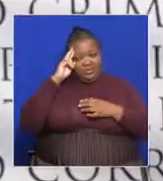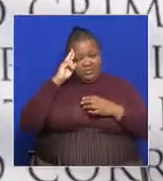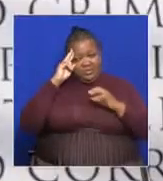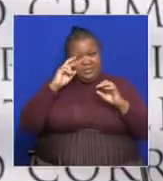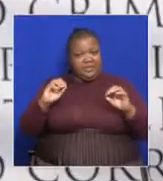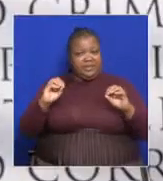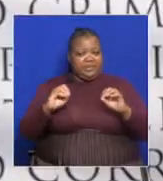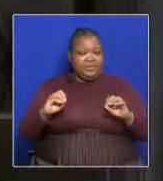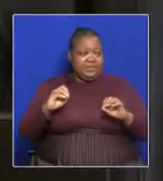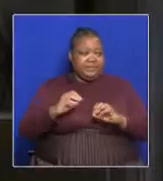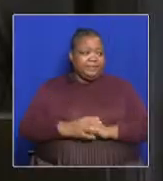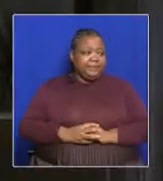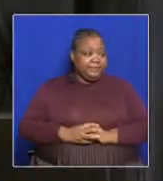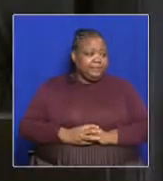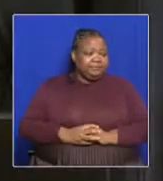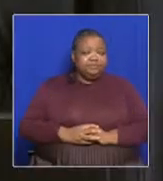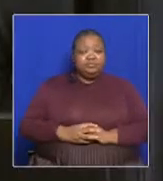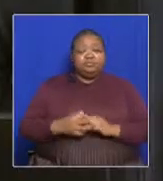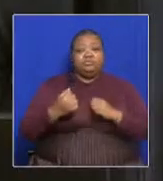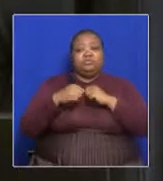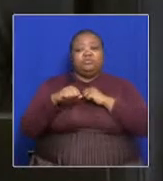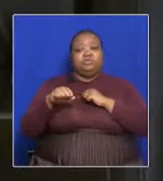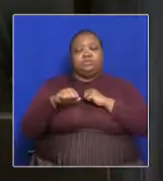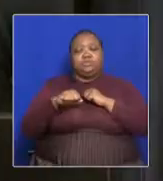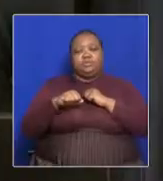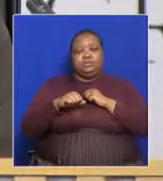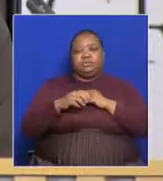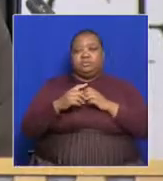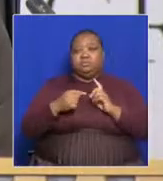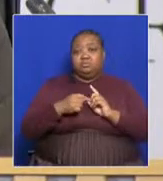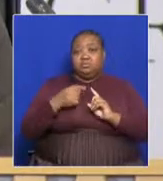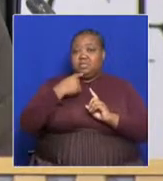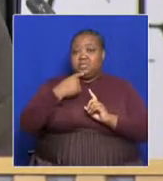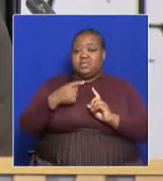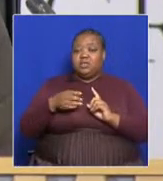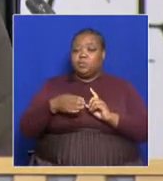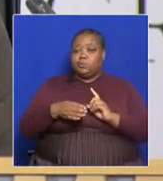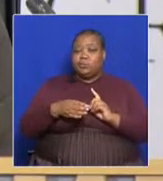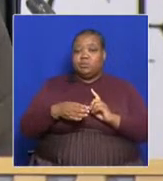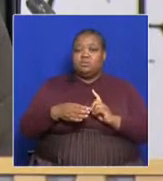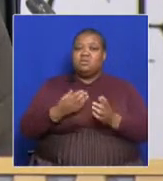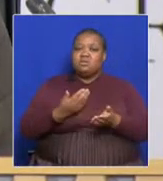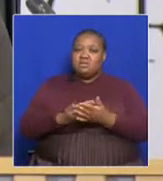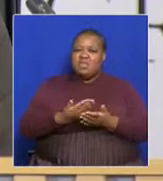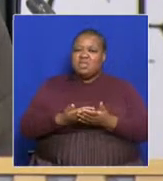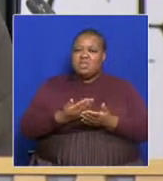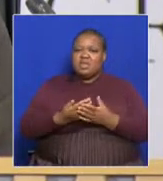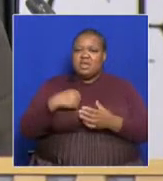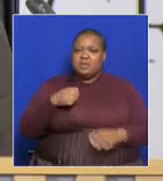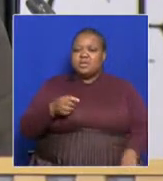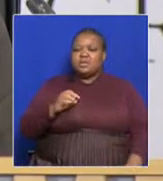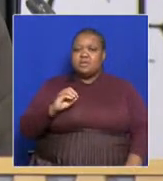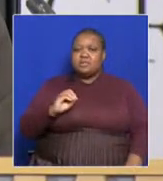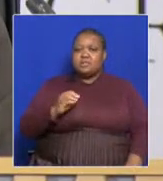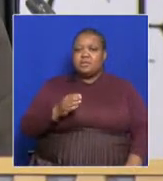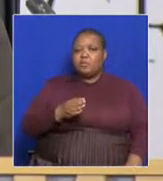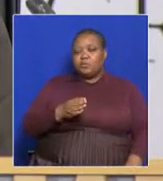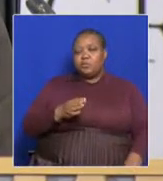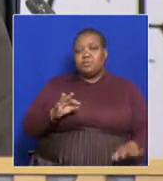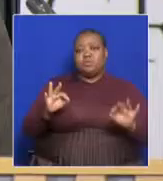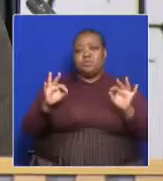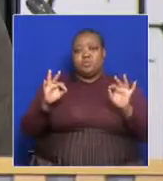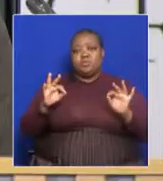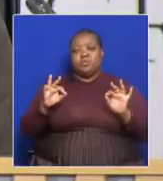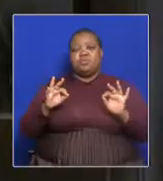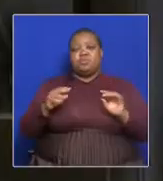don't dispute, I don't dispute when he says you were in the room? It could be possible because it would only be proper that the unit commander be